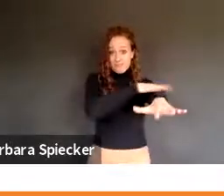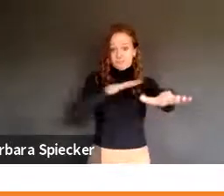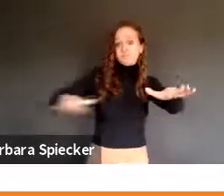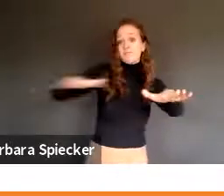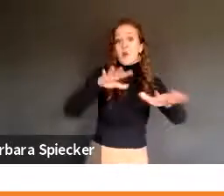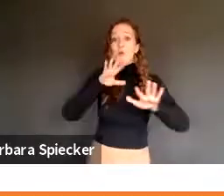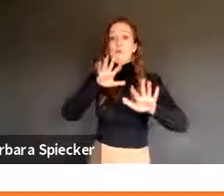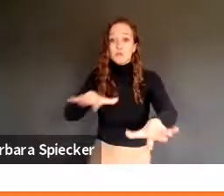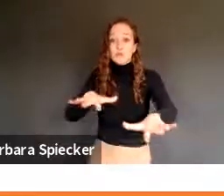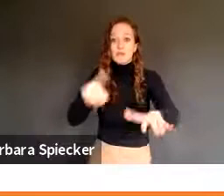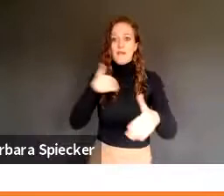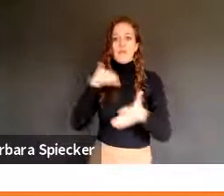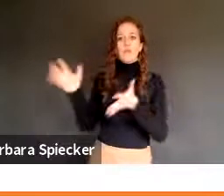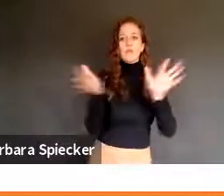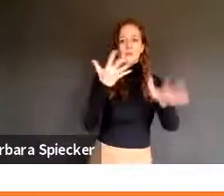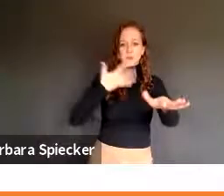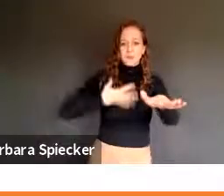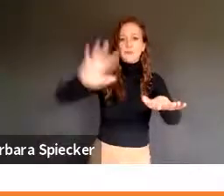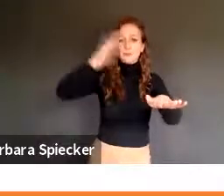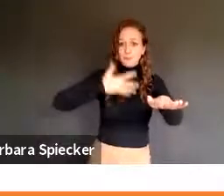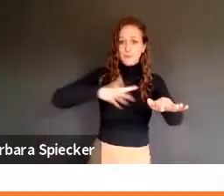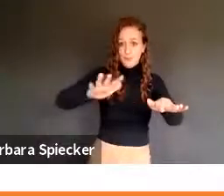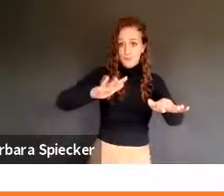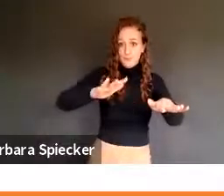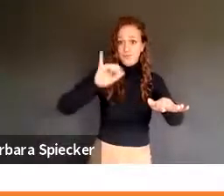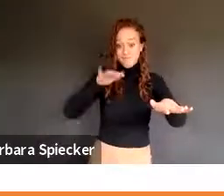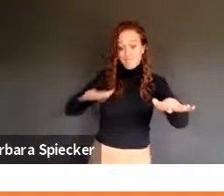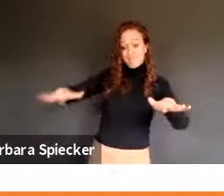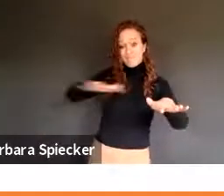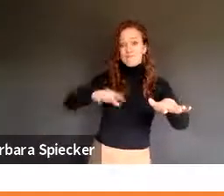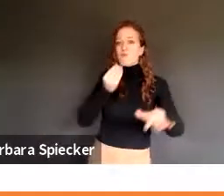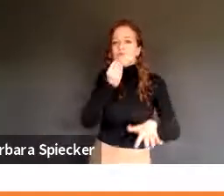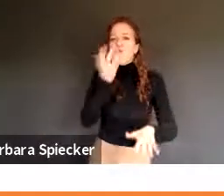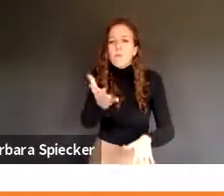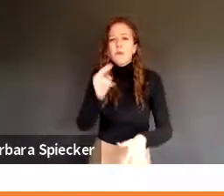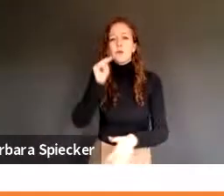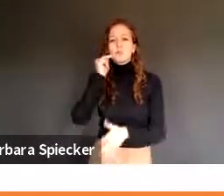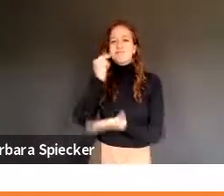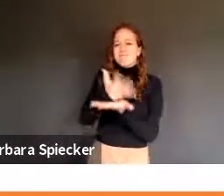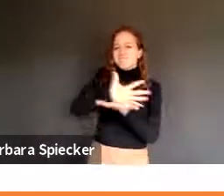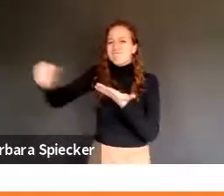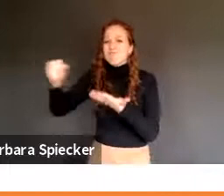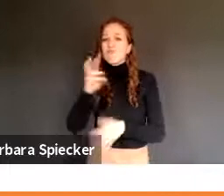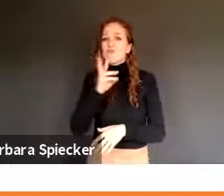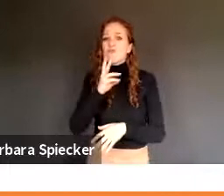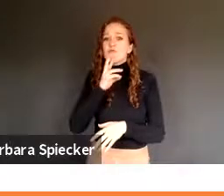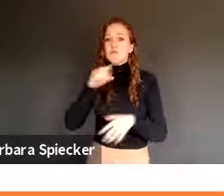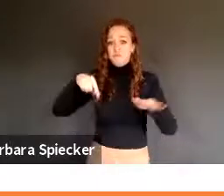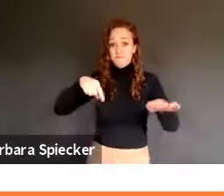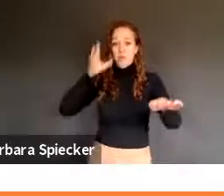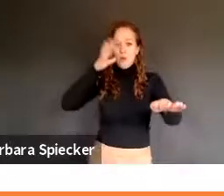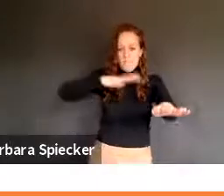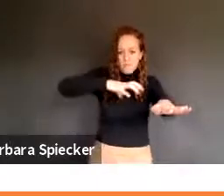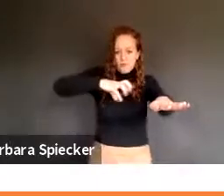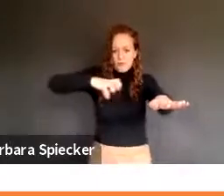So what's happening when you have coastal upwelling? Well, basically, you've got alongshore winds that are moving